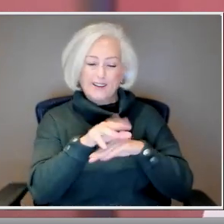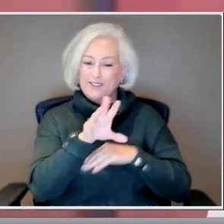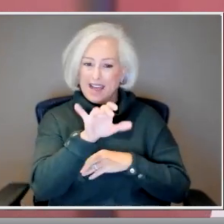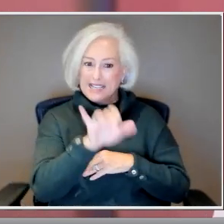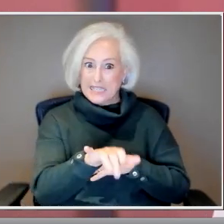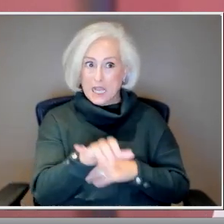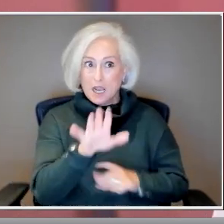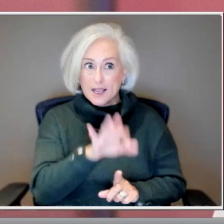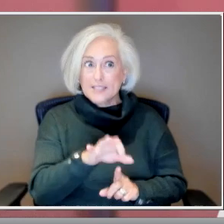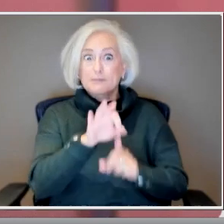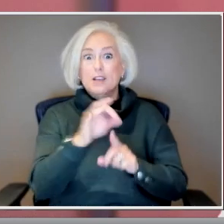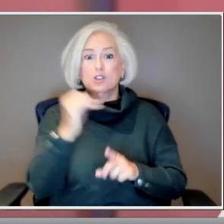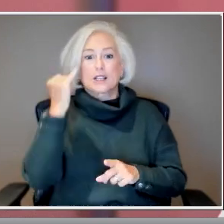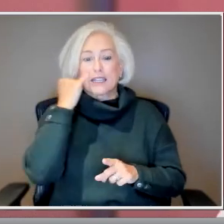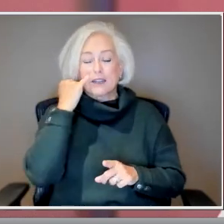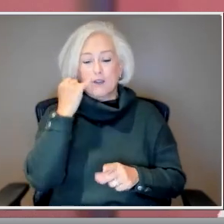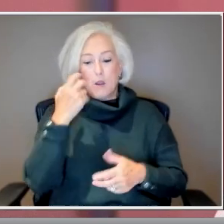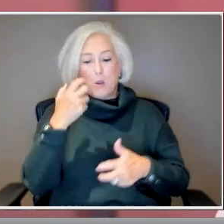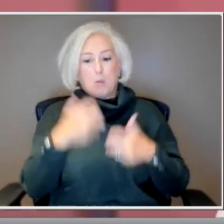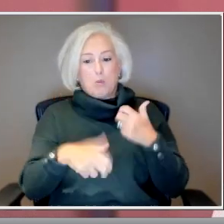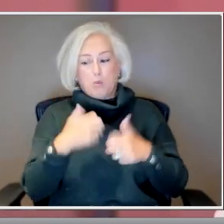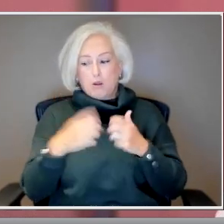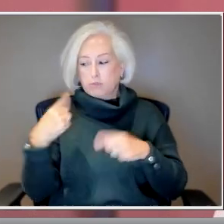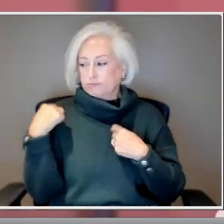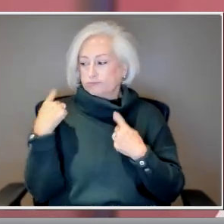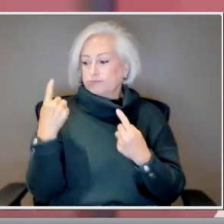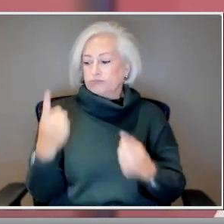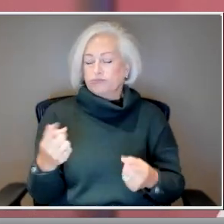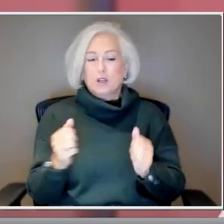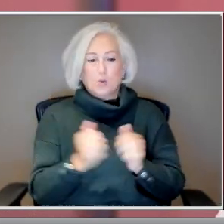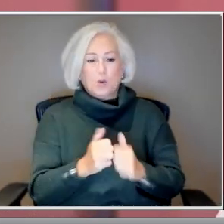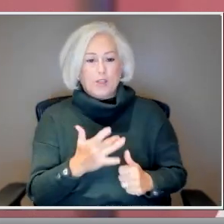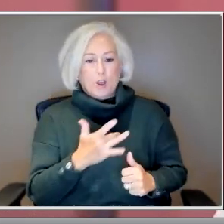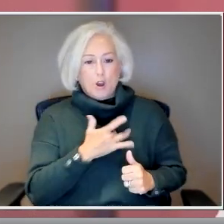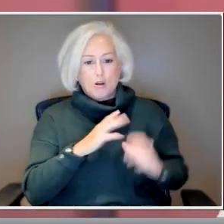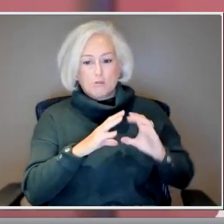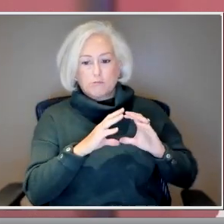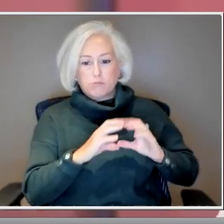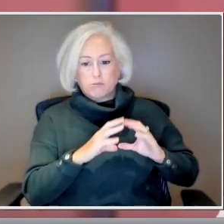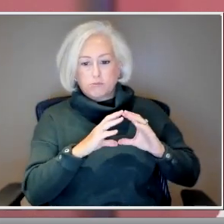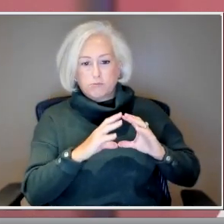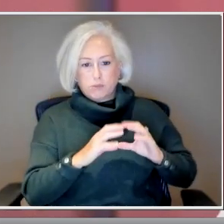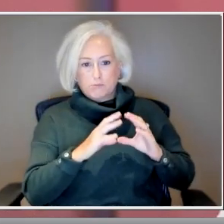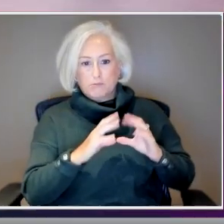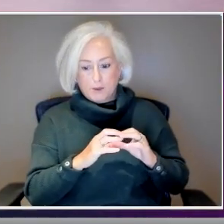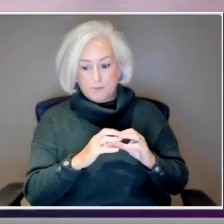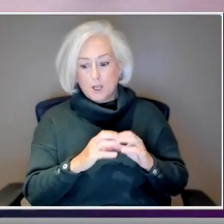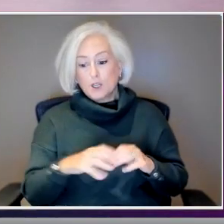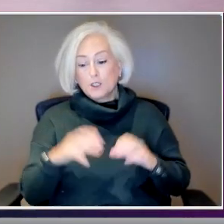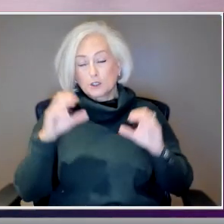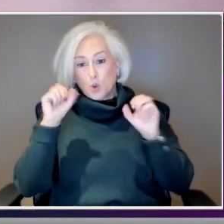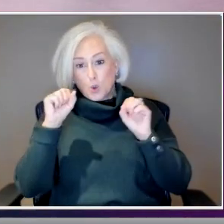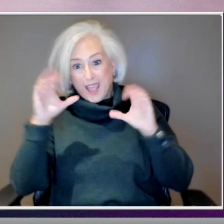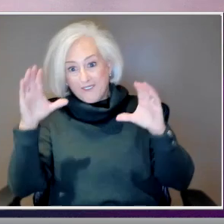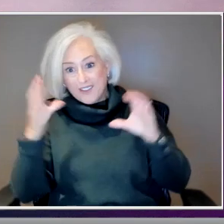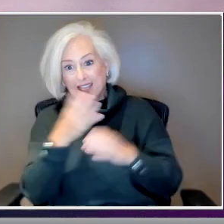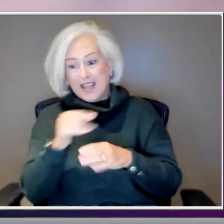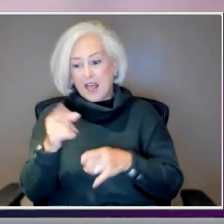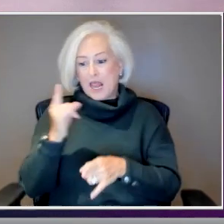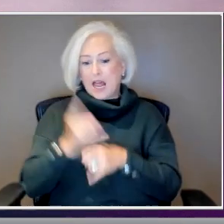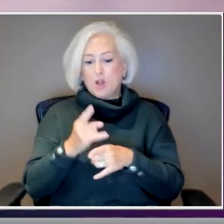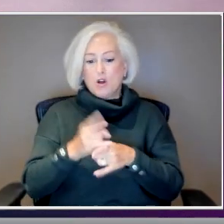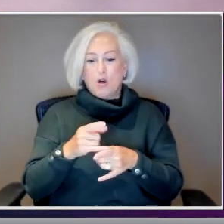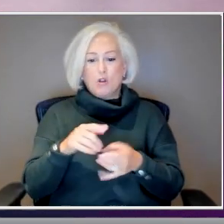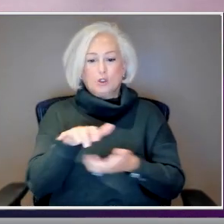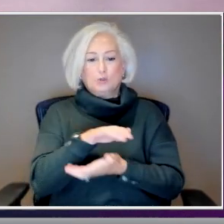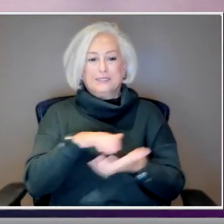heart rhythm problems to begin with, to be doing those two in combination. I know so many people that mix Red Bull